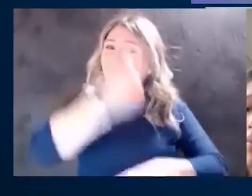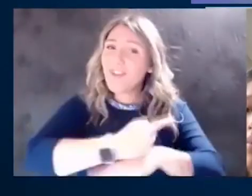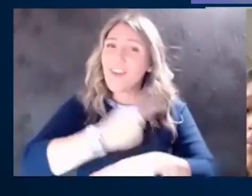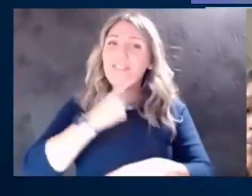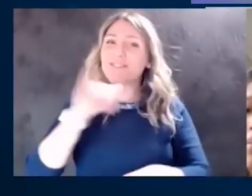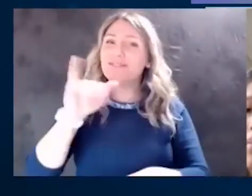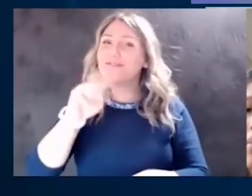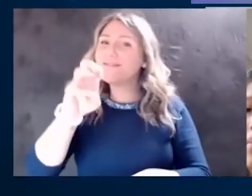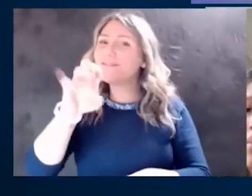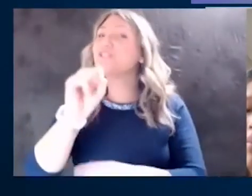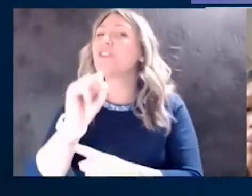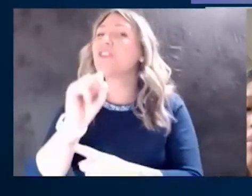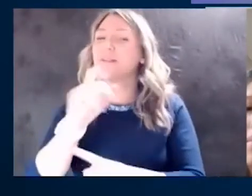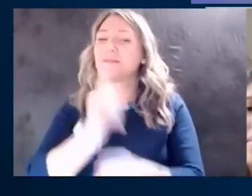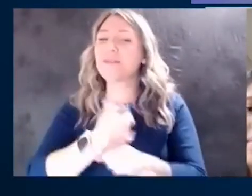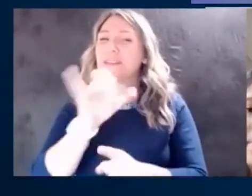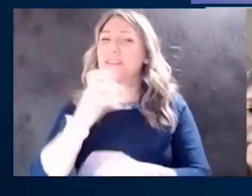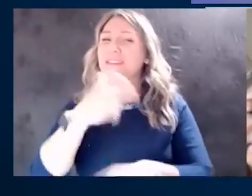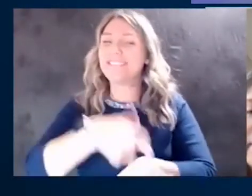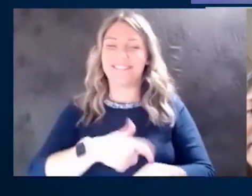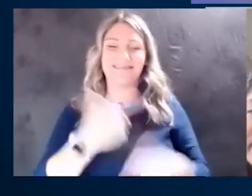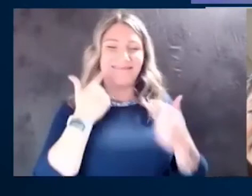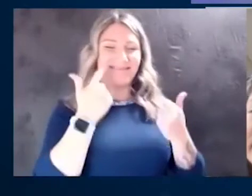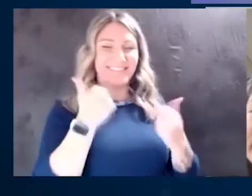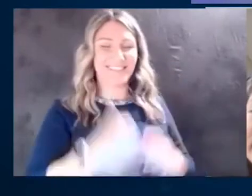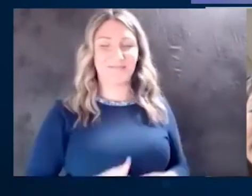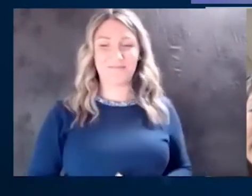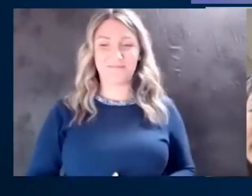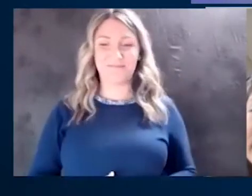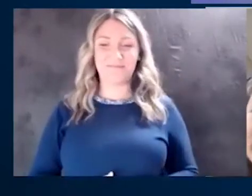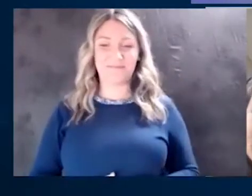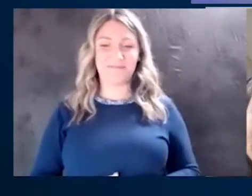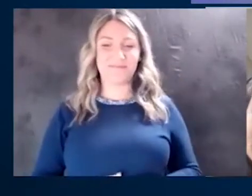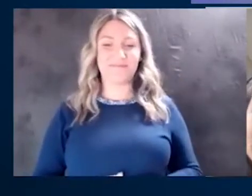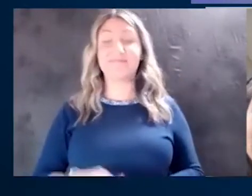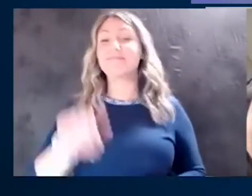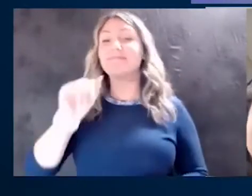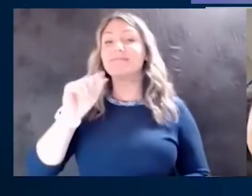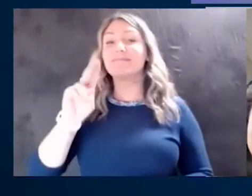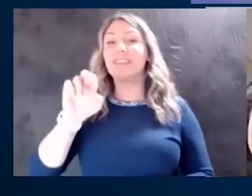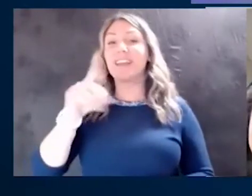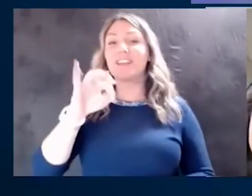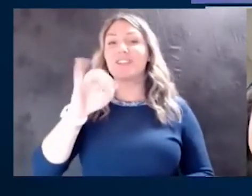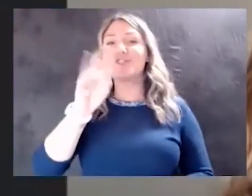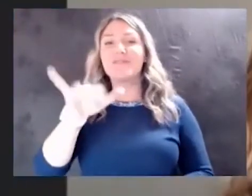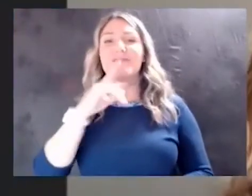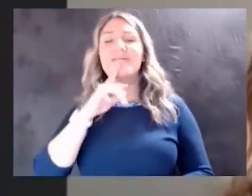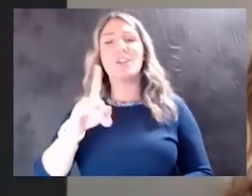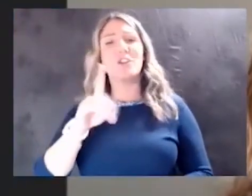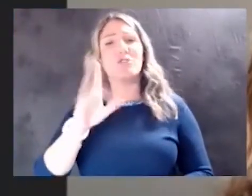that time. All right. Ashlyn Goldsberry, final thoughts?